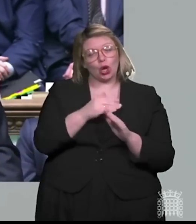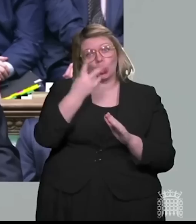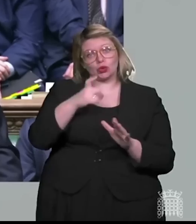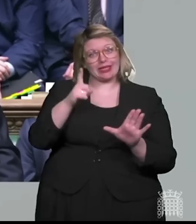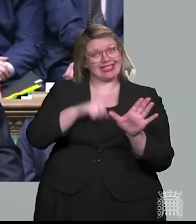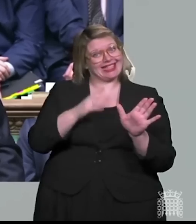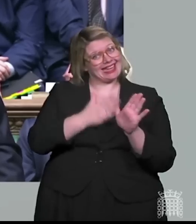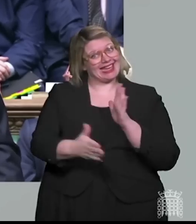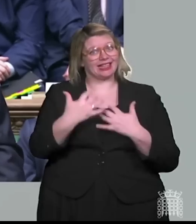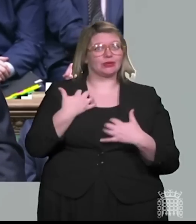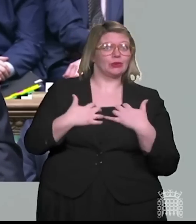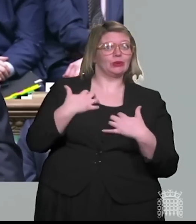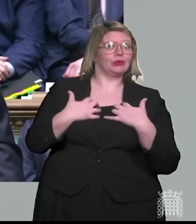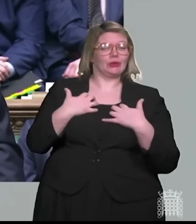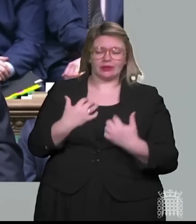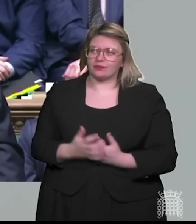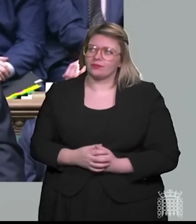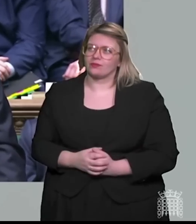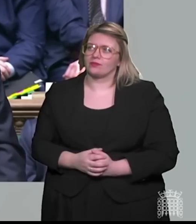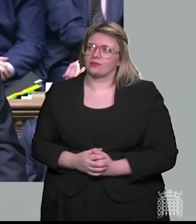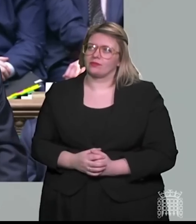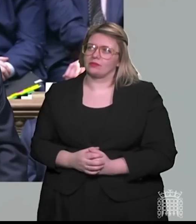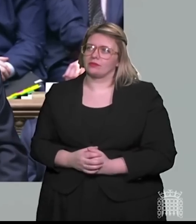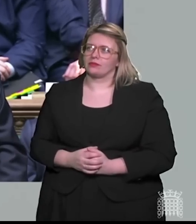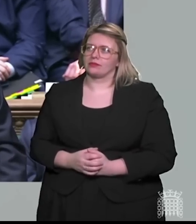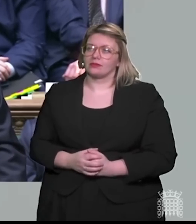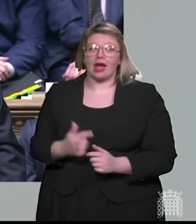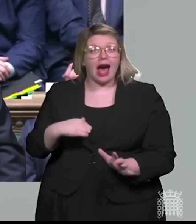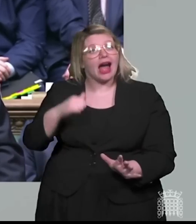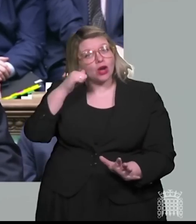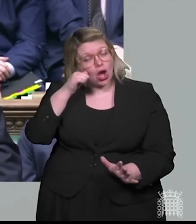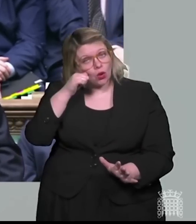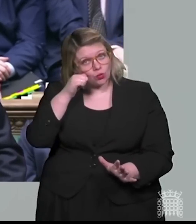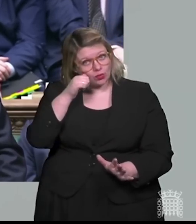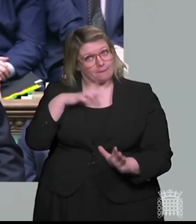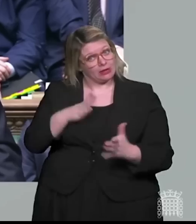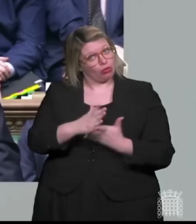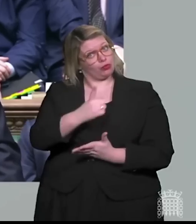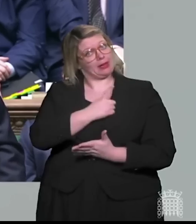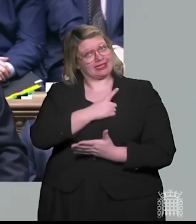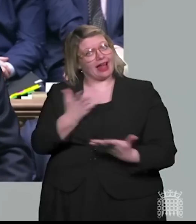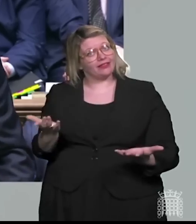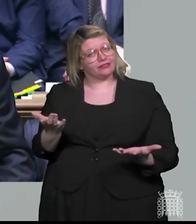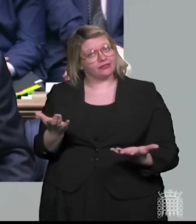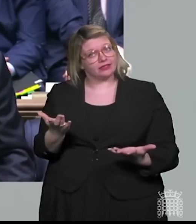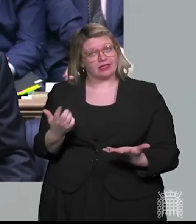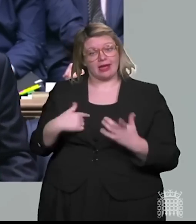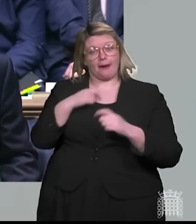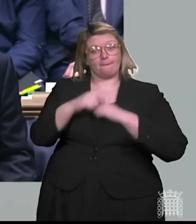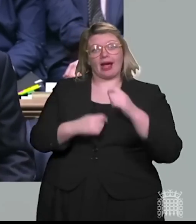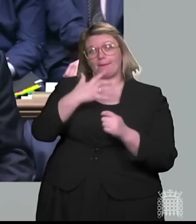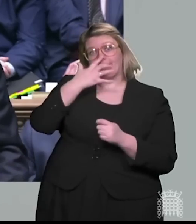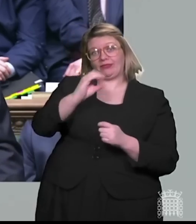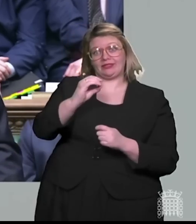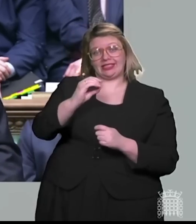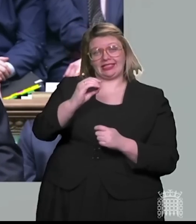of fulfilment. I know this, Madam Deputy Speaker, myself. After I turned 50, I